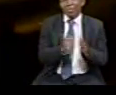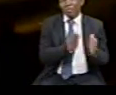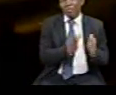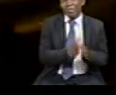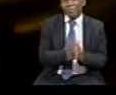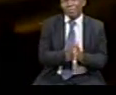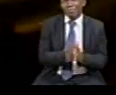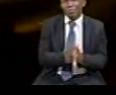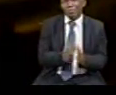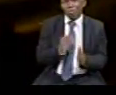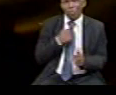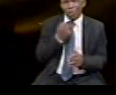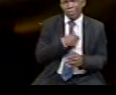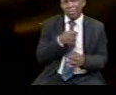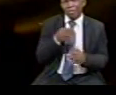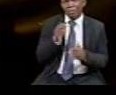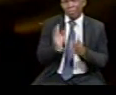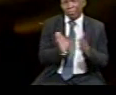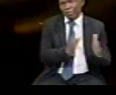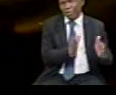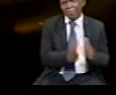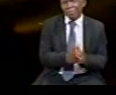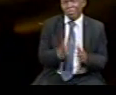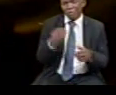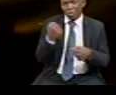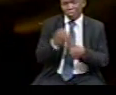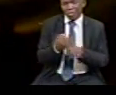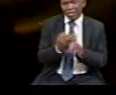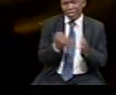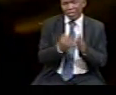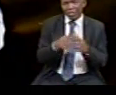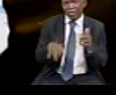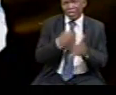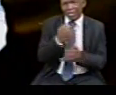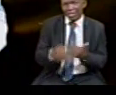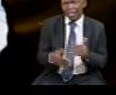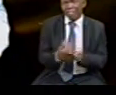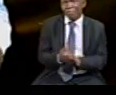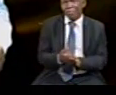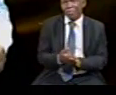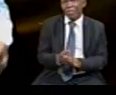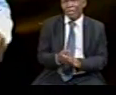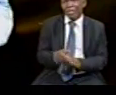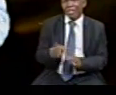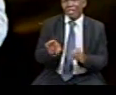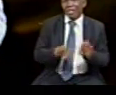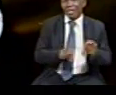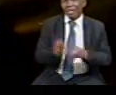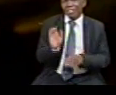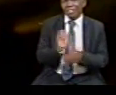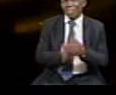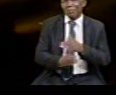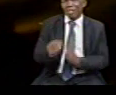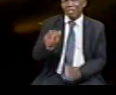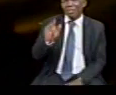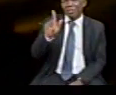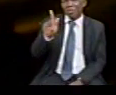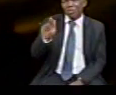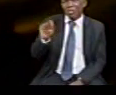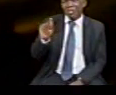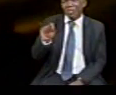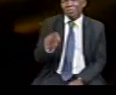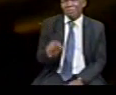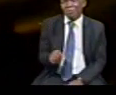guard yourself and you prepared, you will make it in Jesus' name. Look at Luke, Acts chapter 20, verse 31. Verse 31